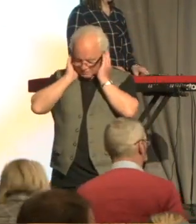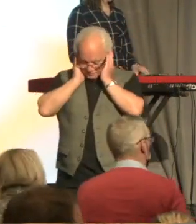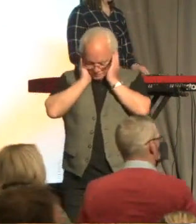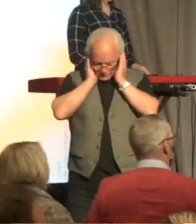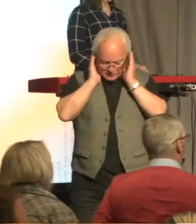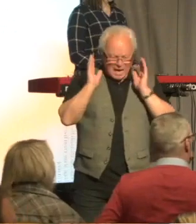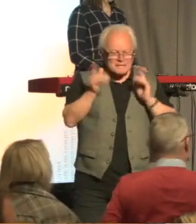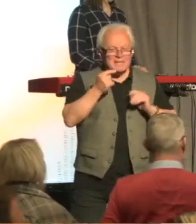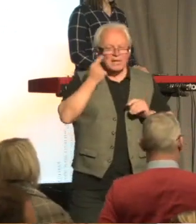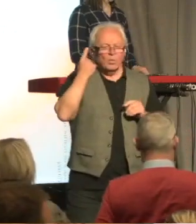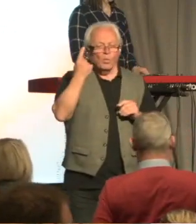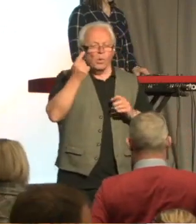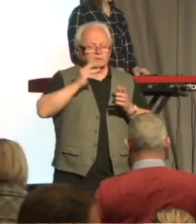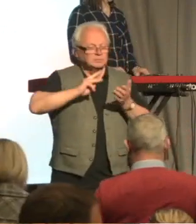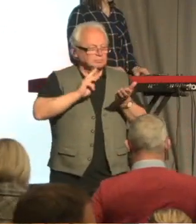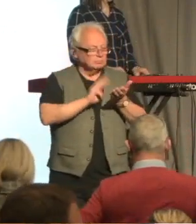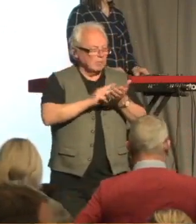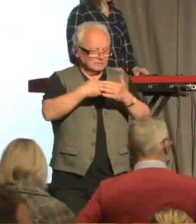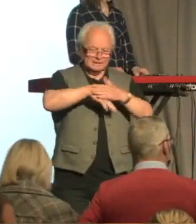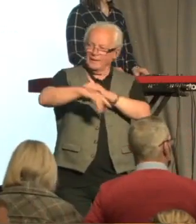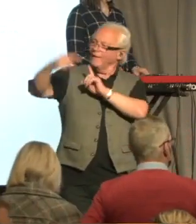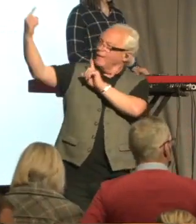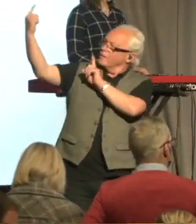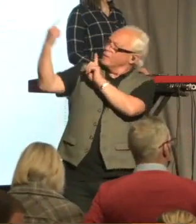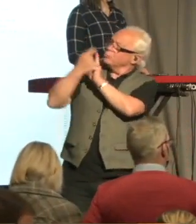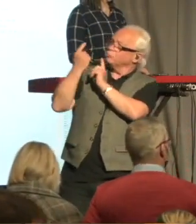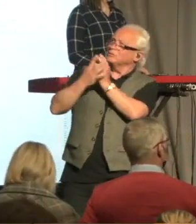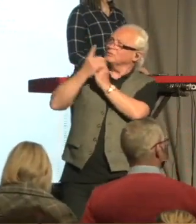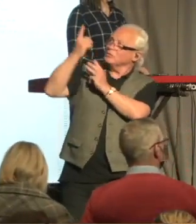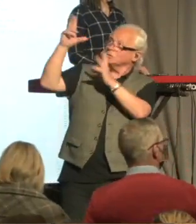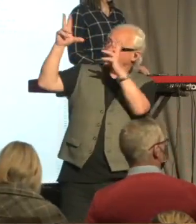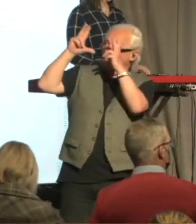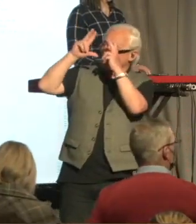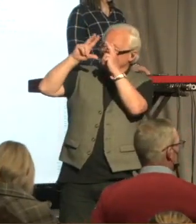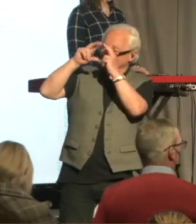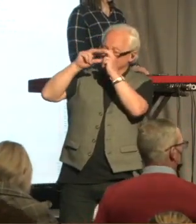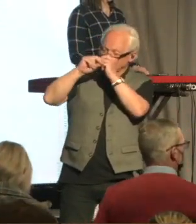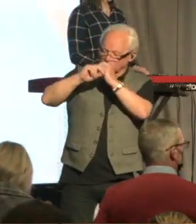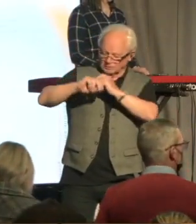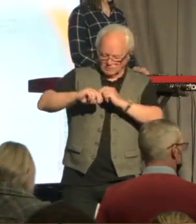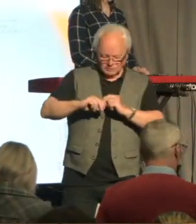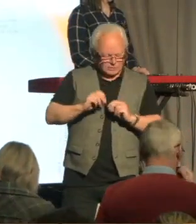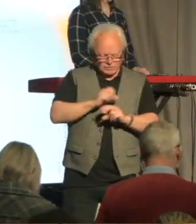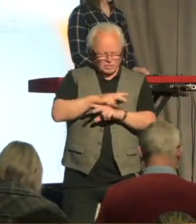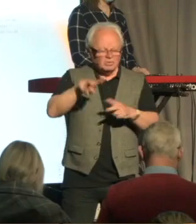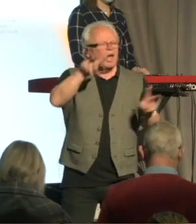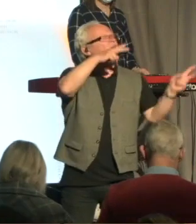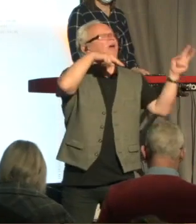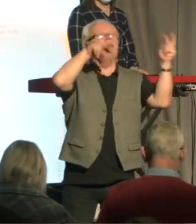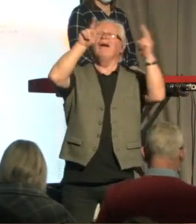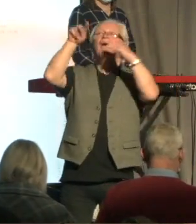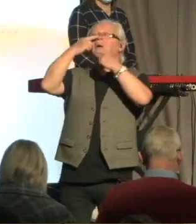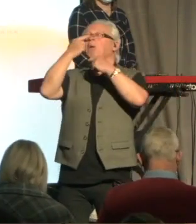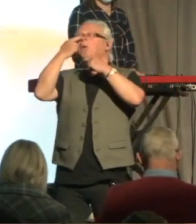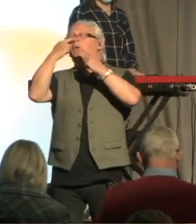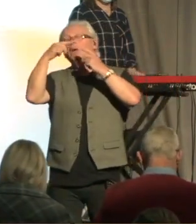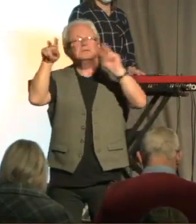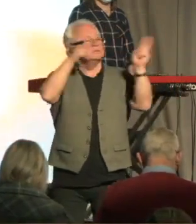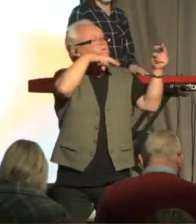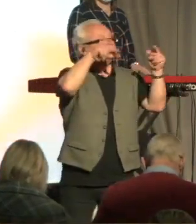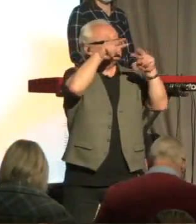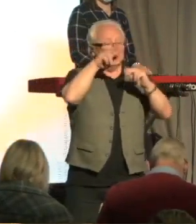We're going to take a moment in the presence of God. Let's close our eyes. Let's not look around at what anyone else is